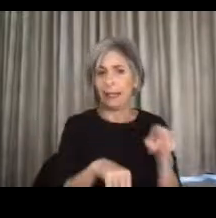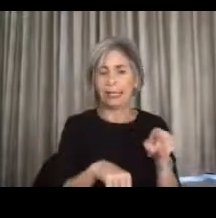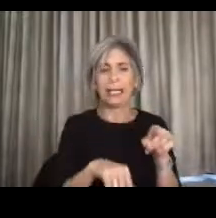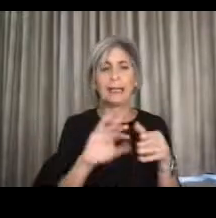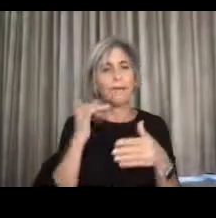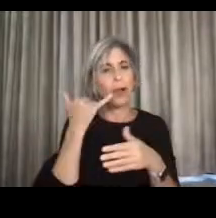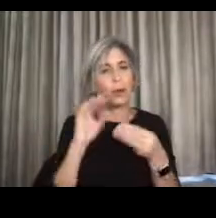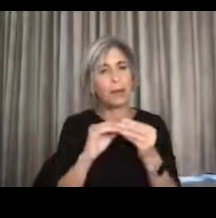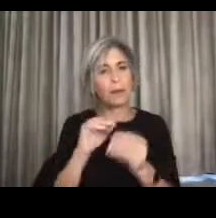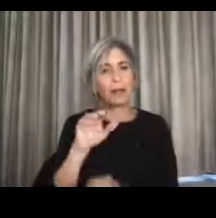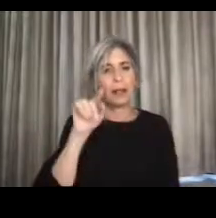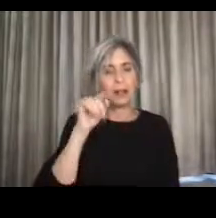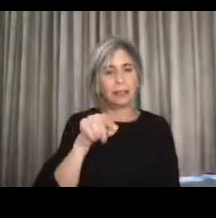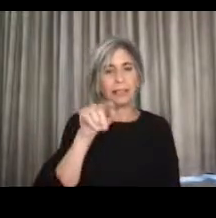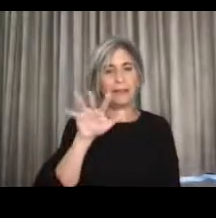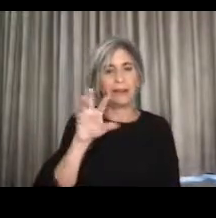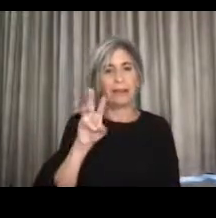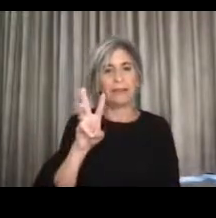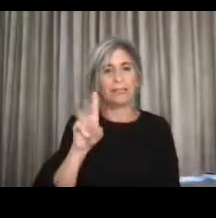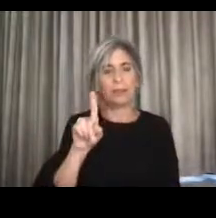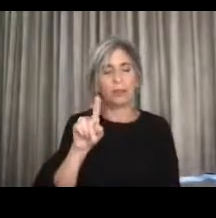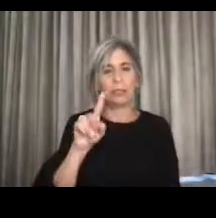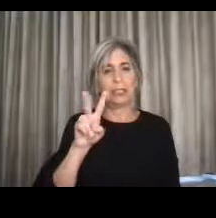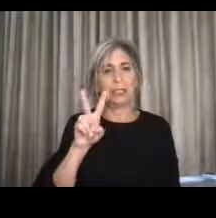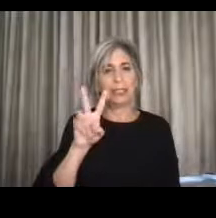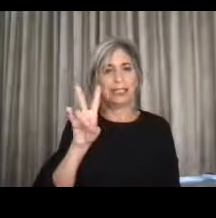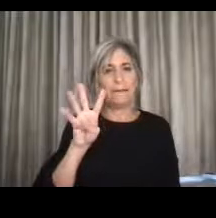The phone number is listed here,